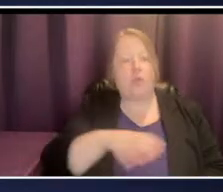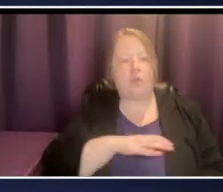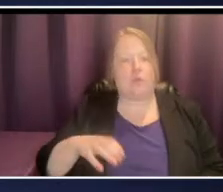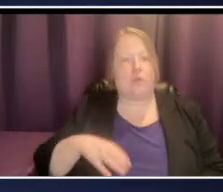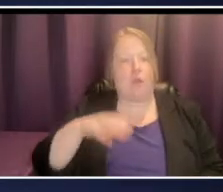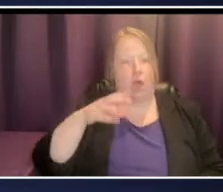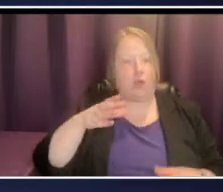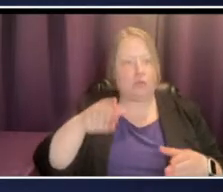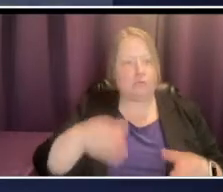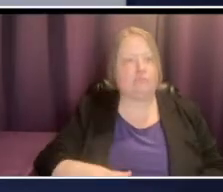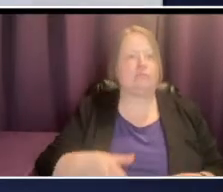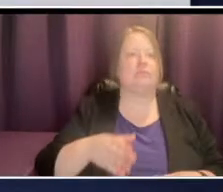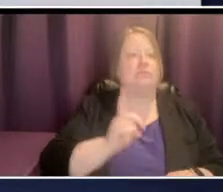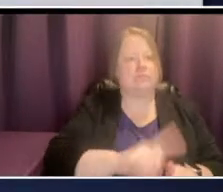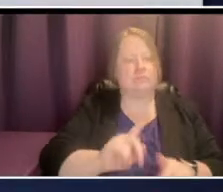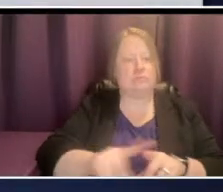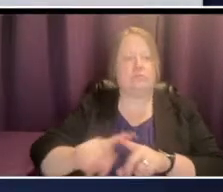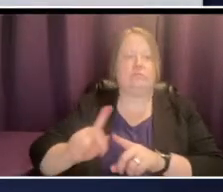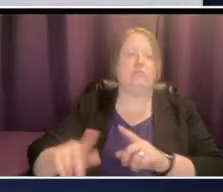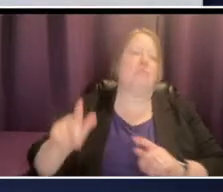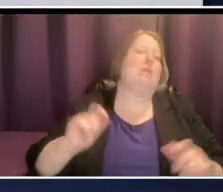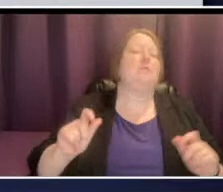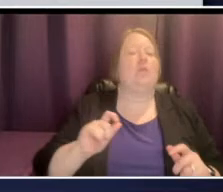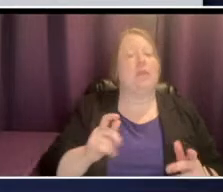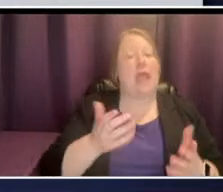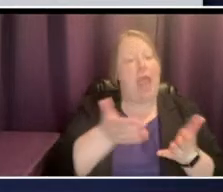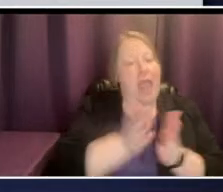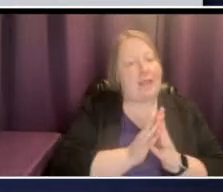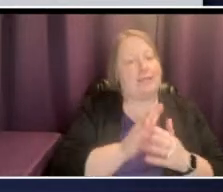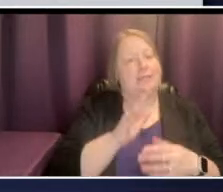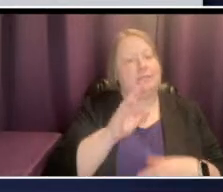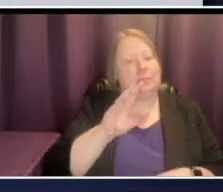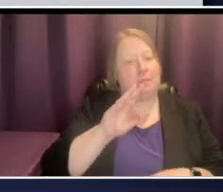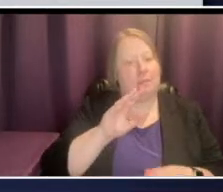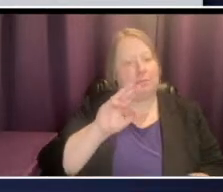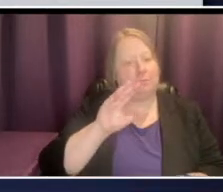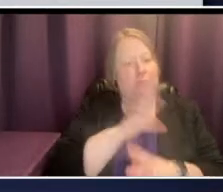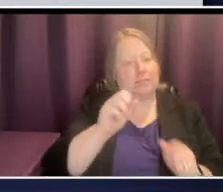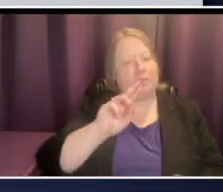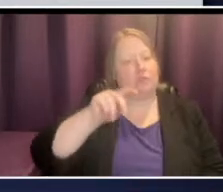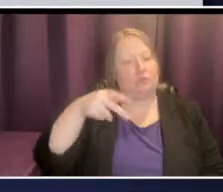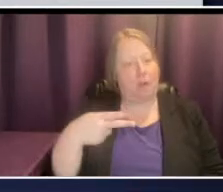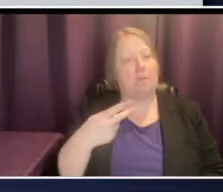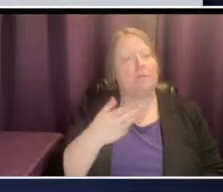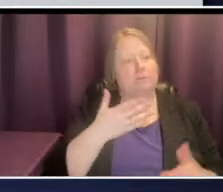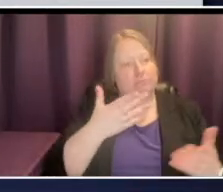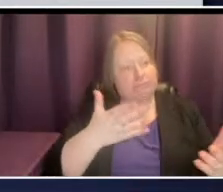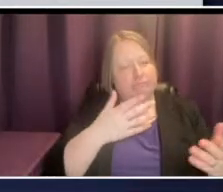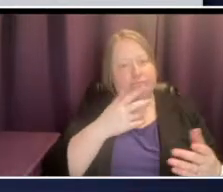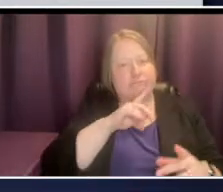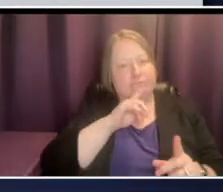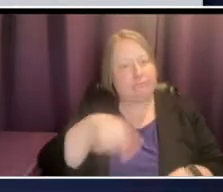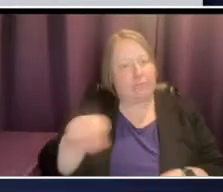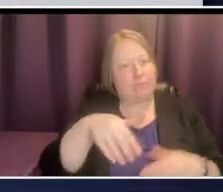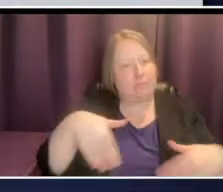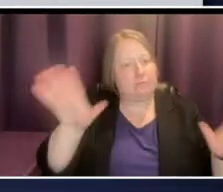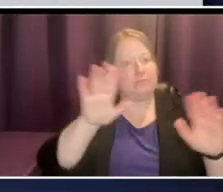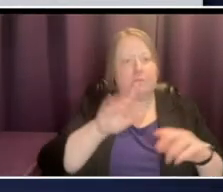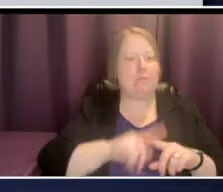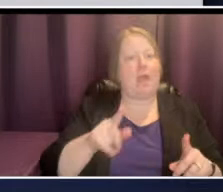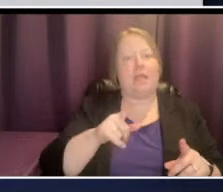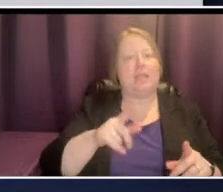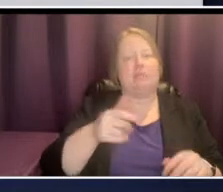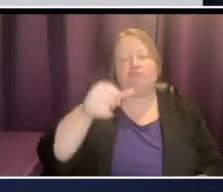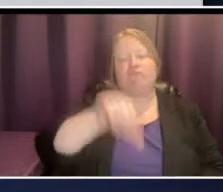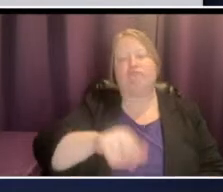them made appeals to Donald Trump, which he rejected and he ignored. The Select Committee interviewed several people who were in the dining